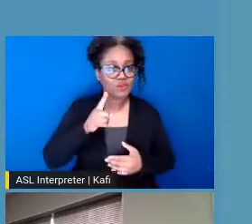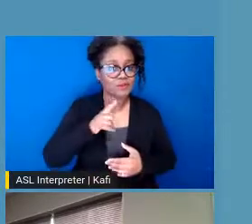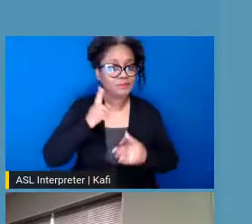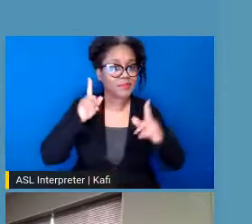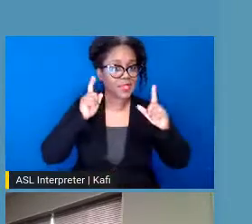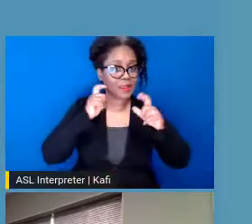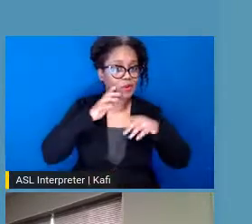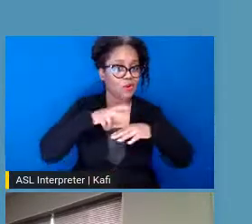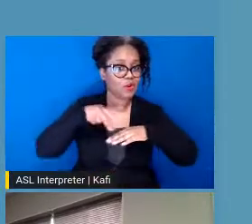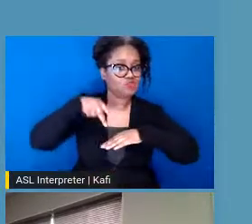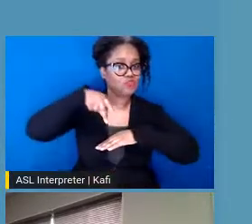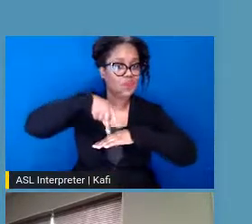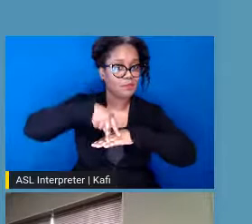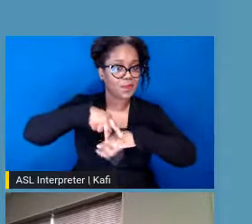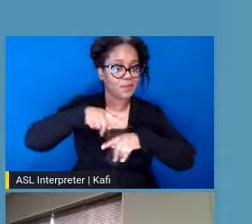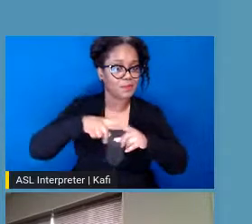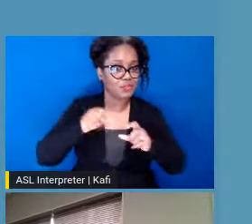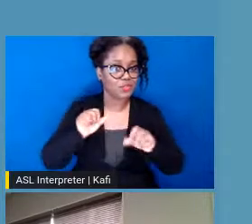work.